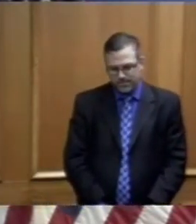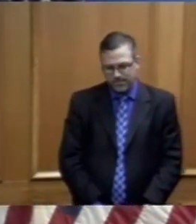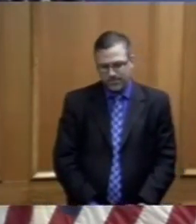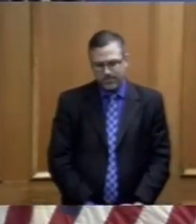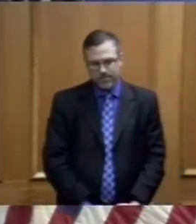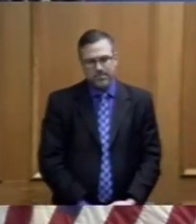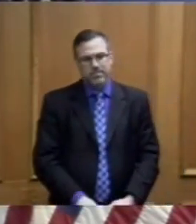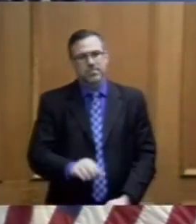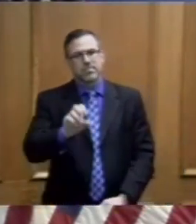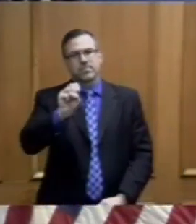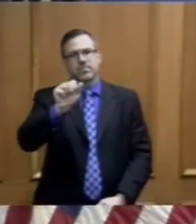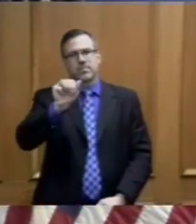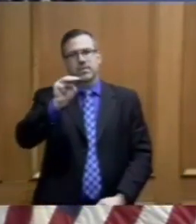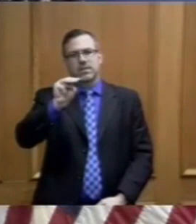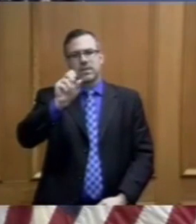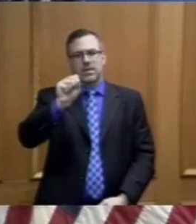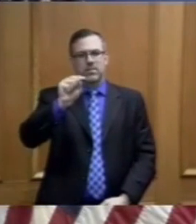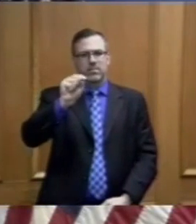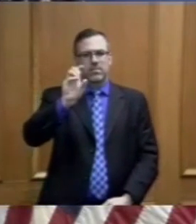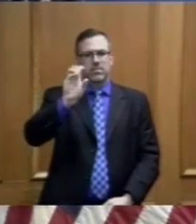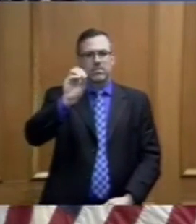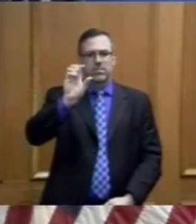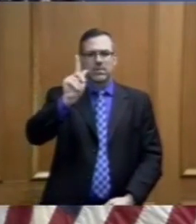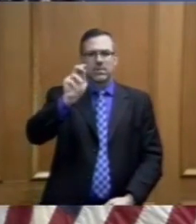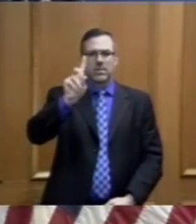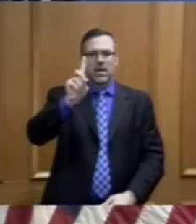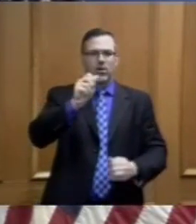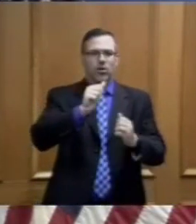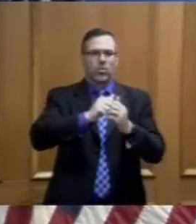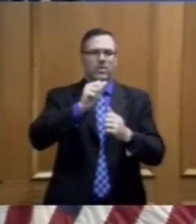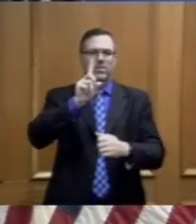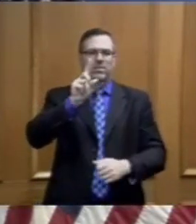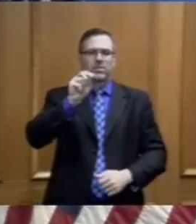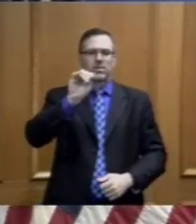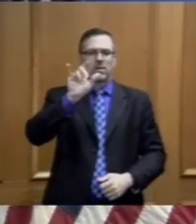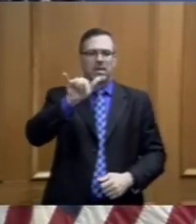Next, we'll go to Sam Stockard with the Daily Memphian. Sam, your line is open.